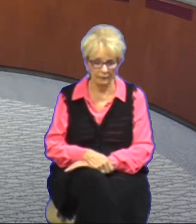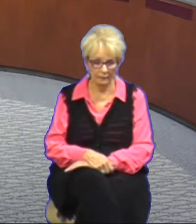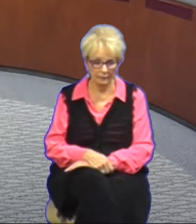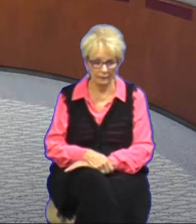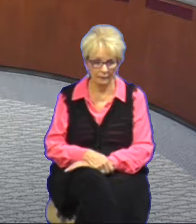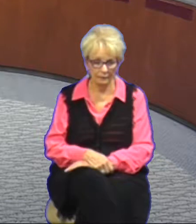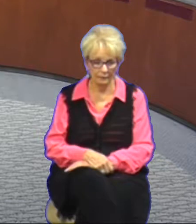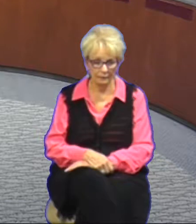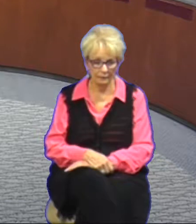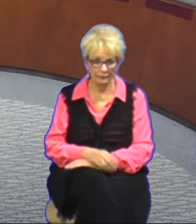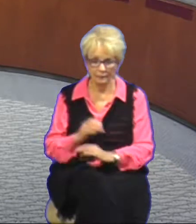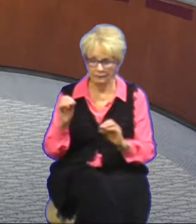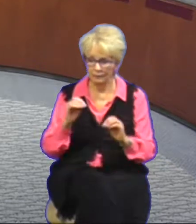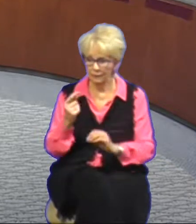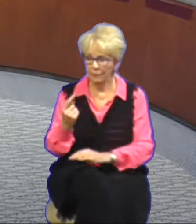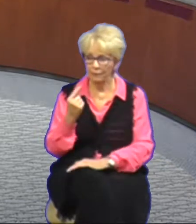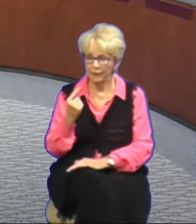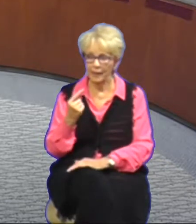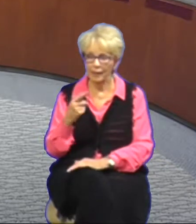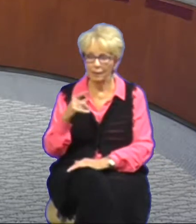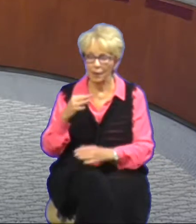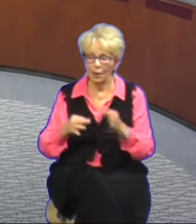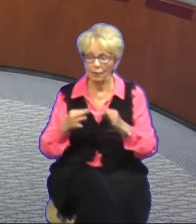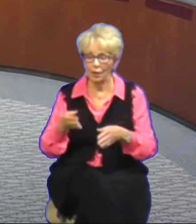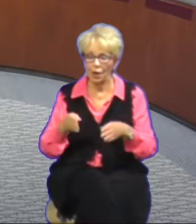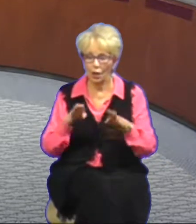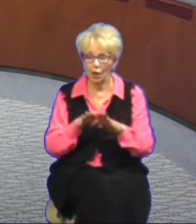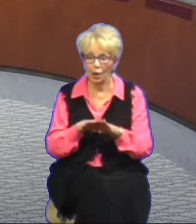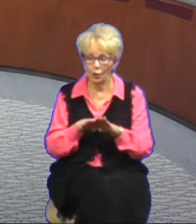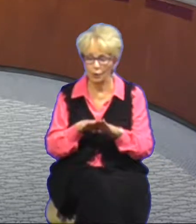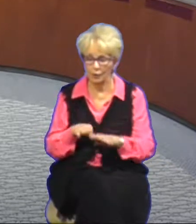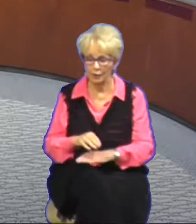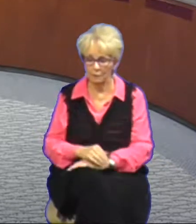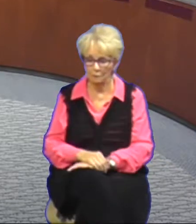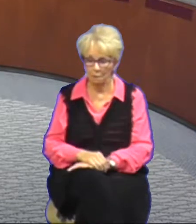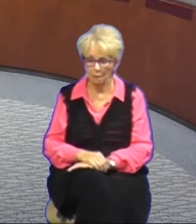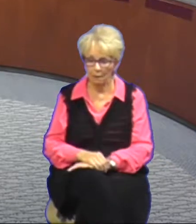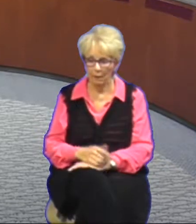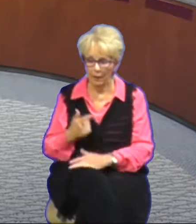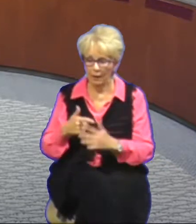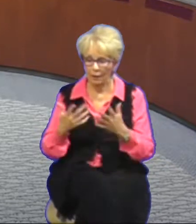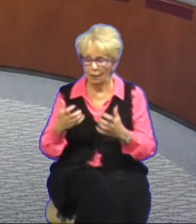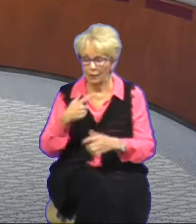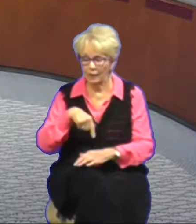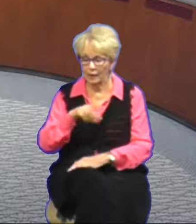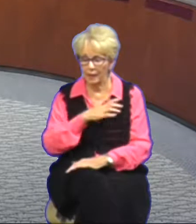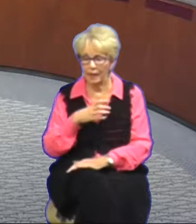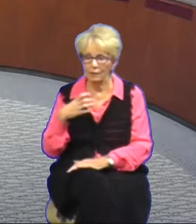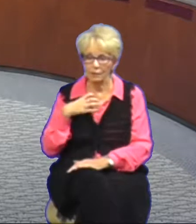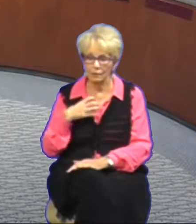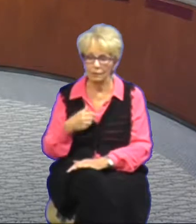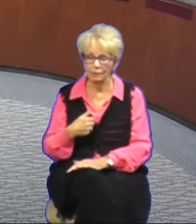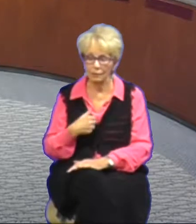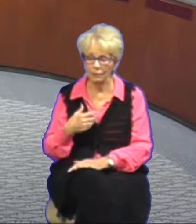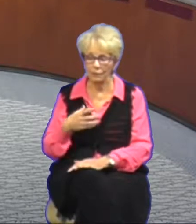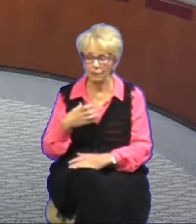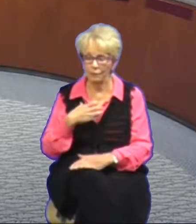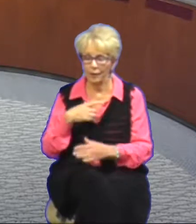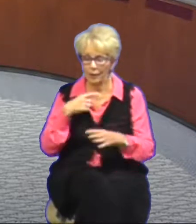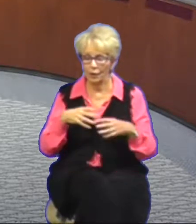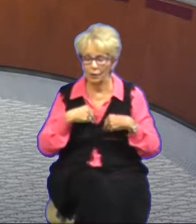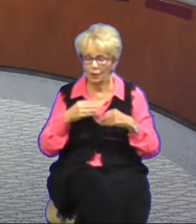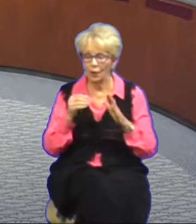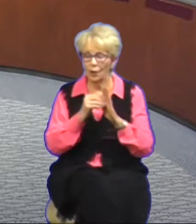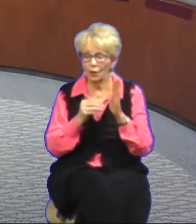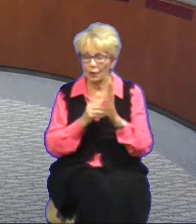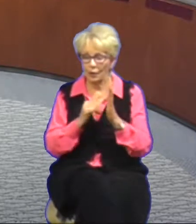Seeing no one approach the dais, public hearing is closed. What's the wish of council? Motion to adopt an